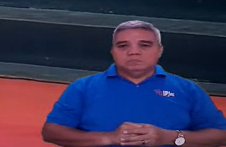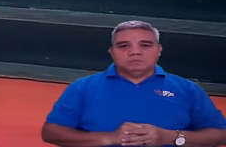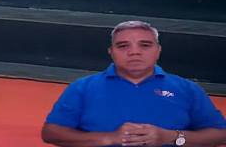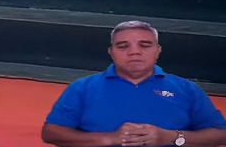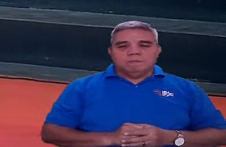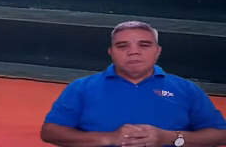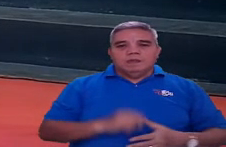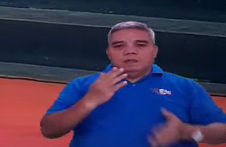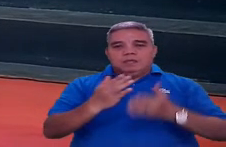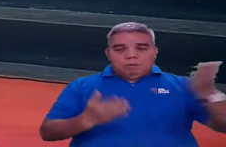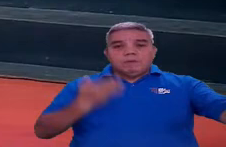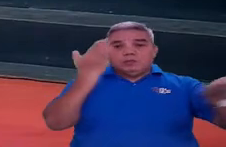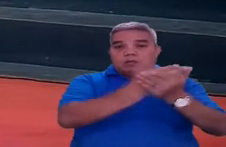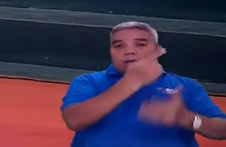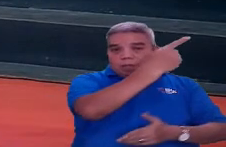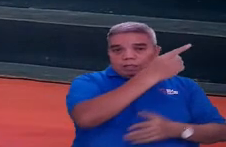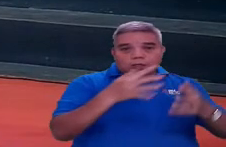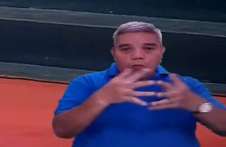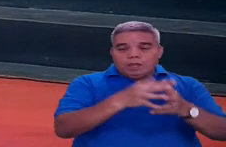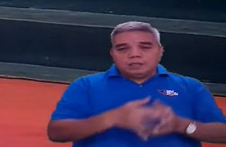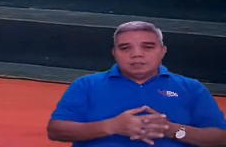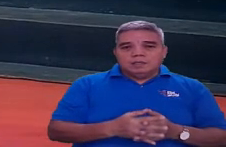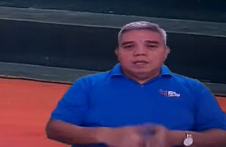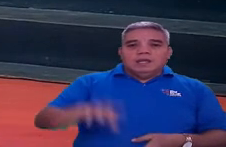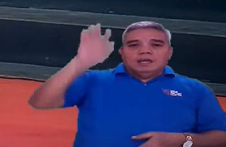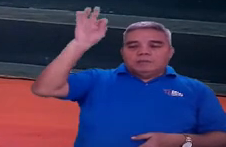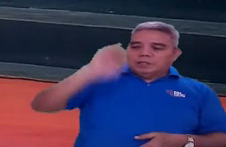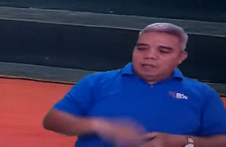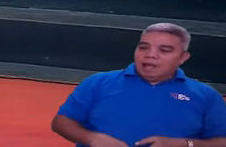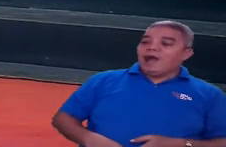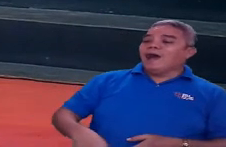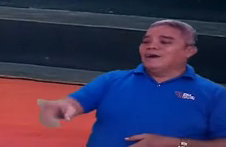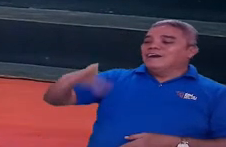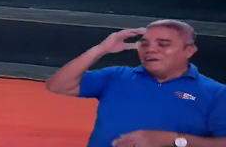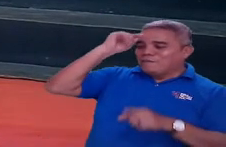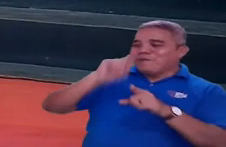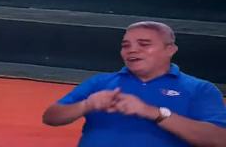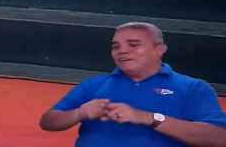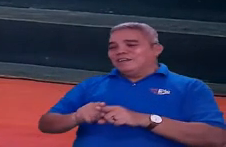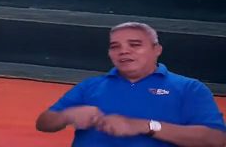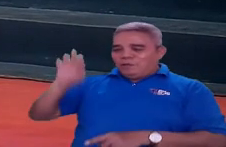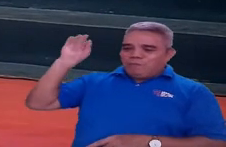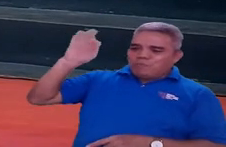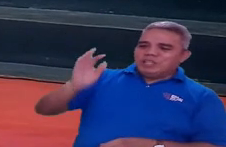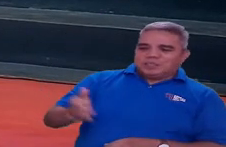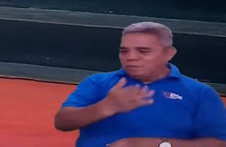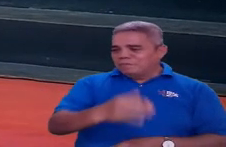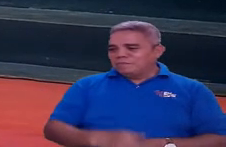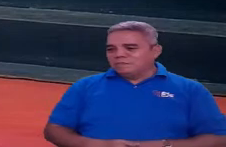I had the privilege to come there. And the preacher said, Brad, preach.